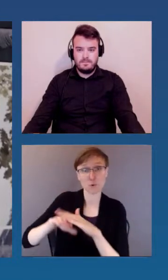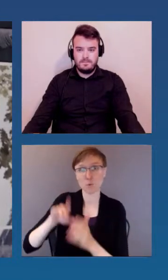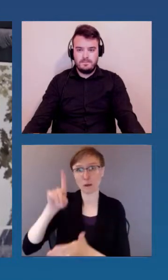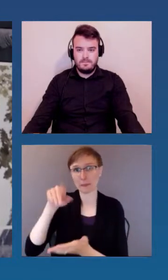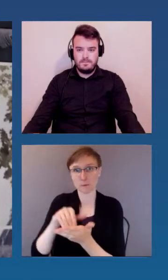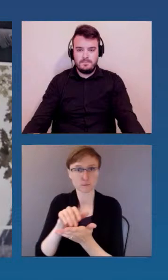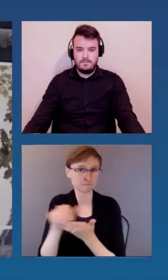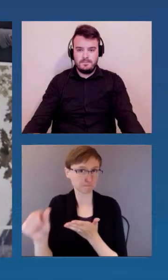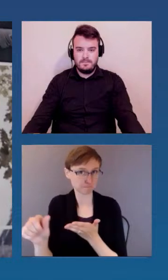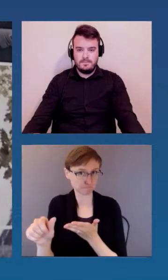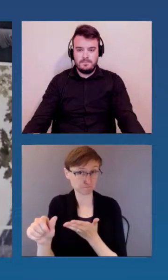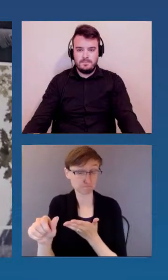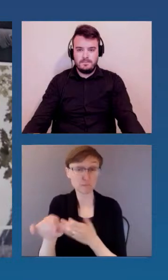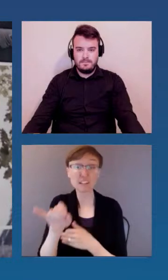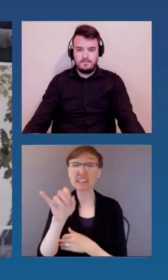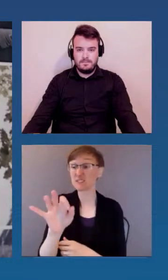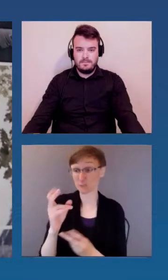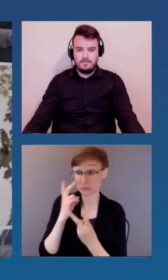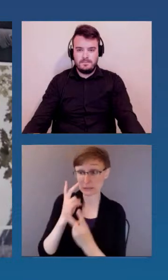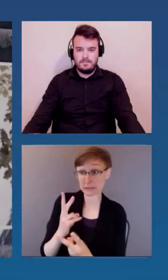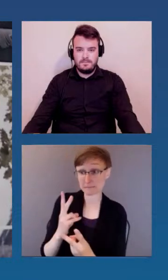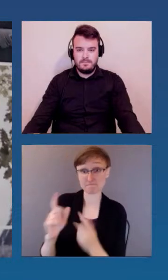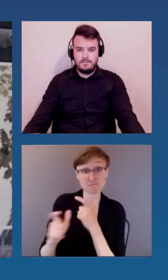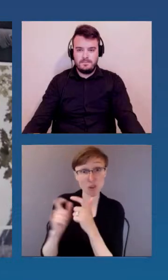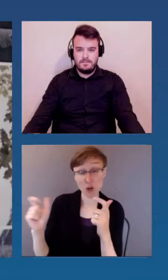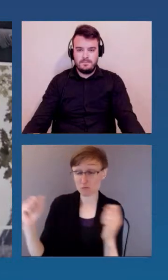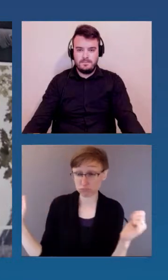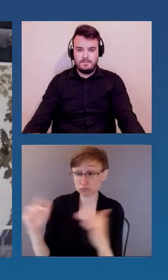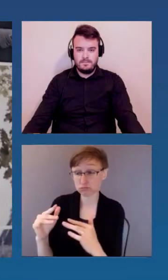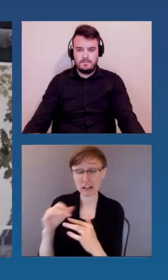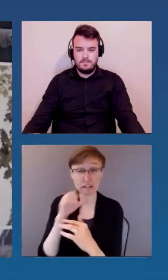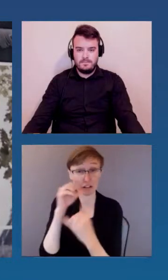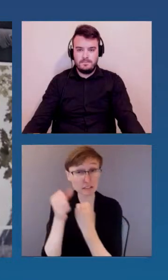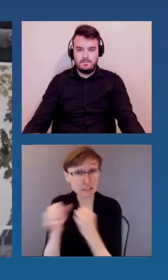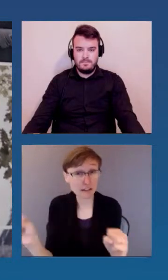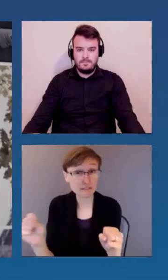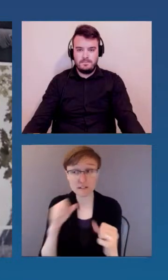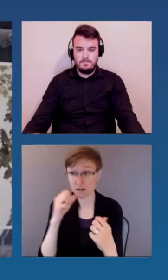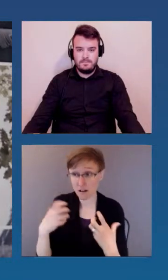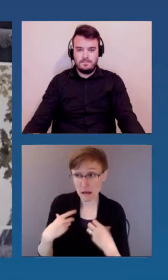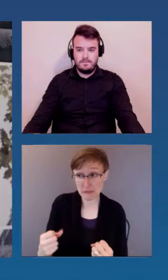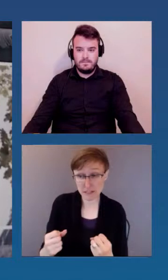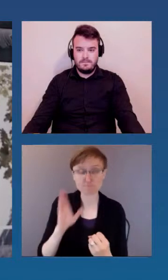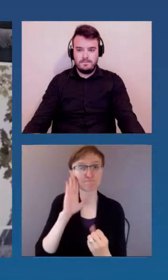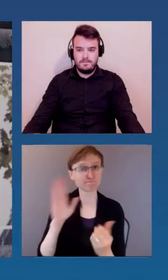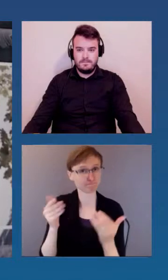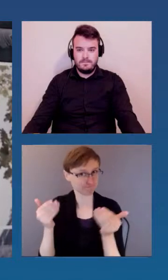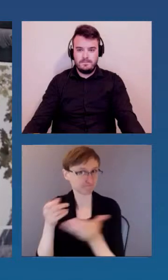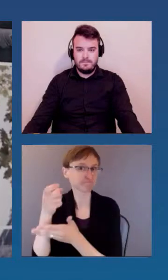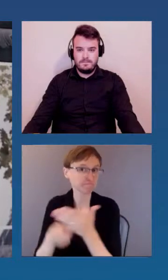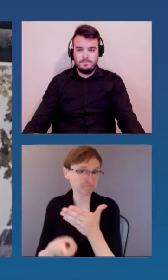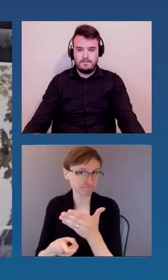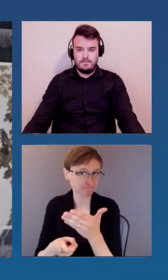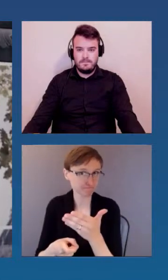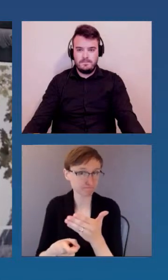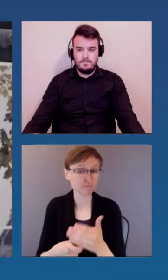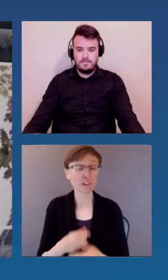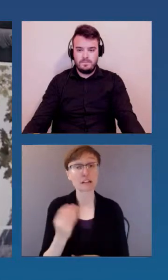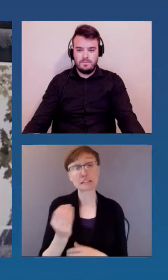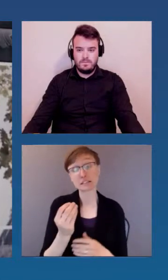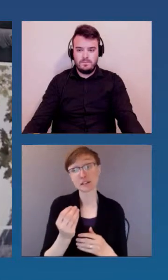new and returning students at post-secondary institutions have opted for online learning this year. And as a result, the student population is